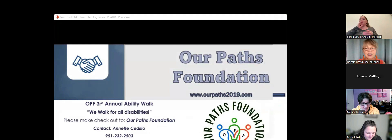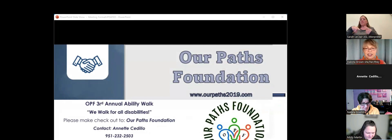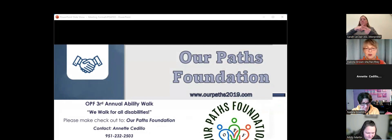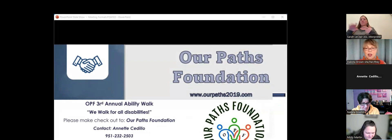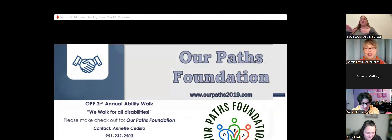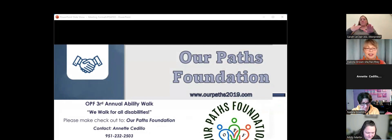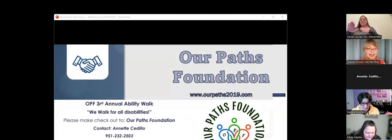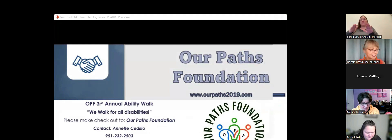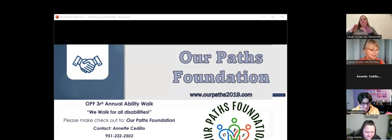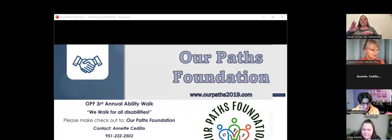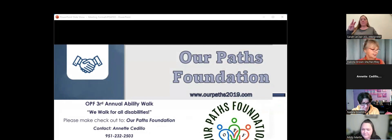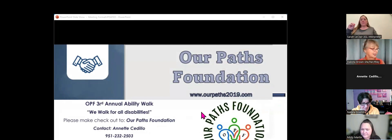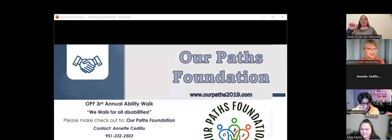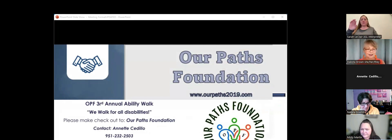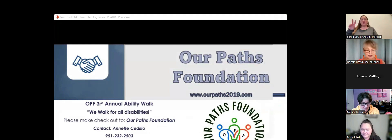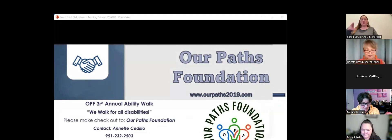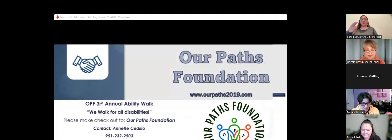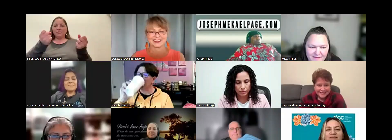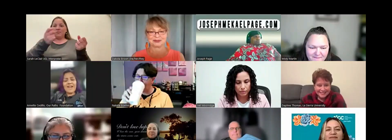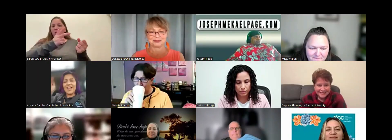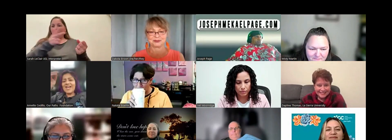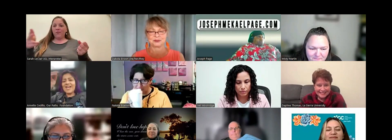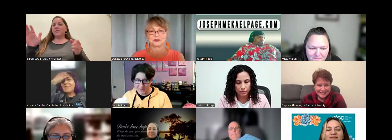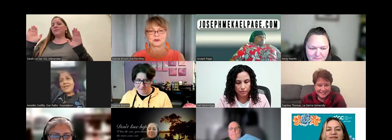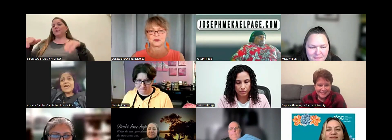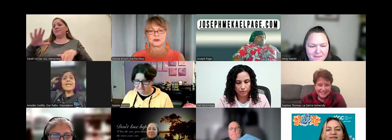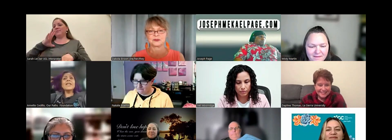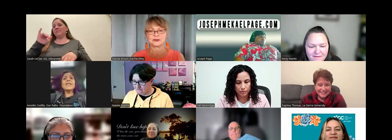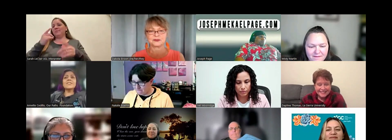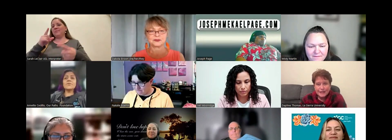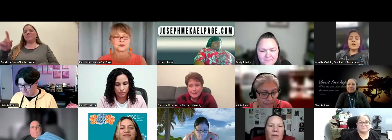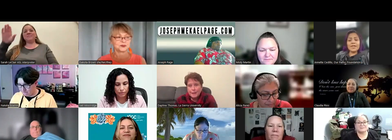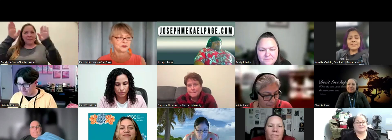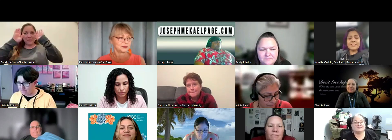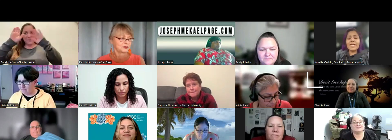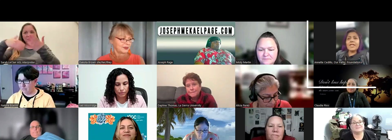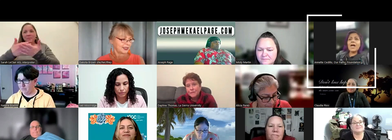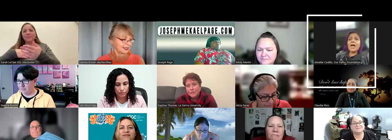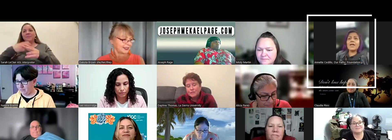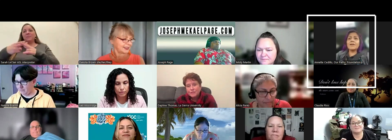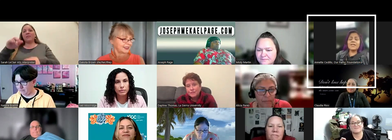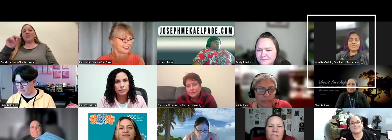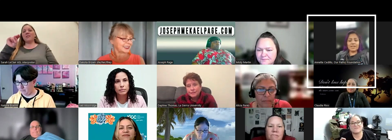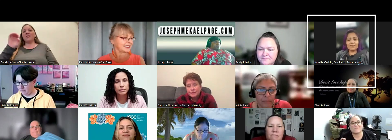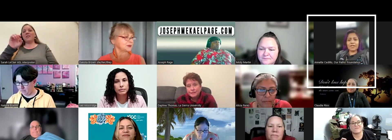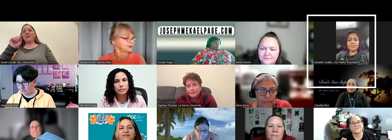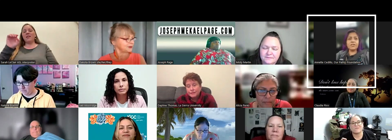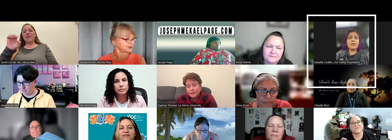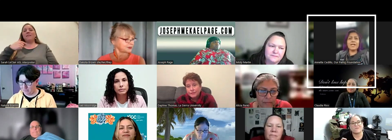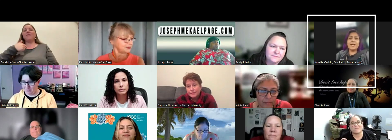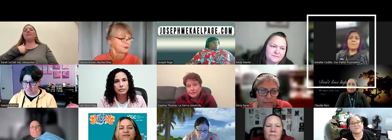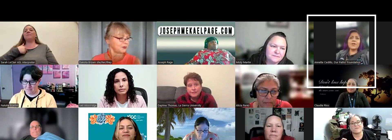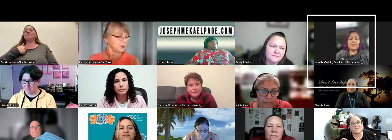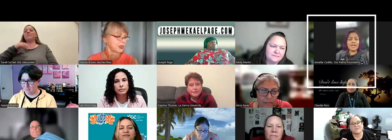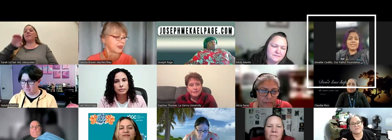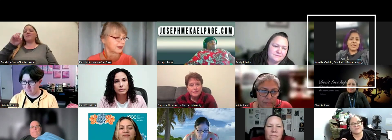So you take it away, Annette. Hi, everybody. As you're aware, my name is Annette. I am the executive director,